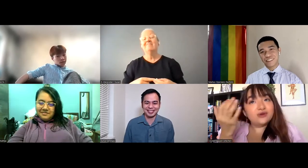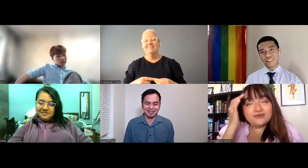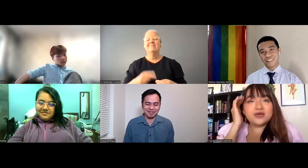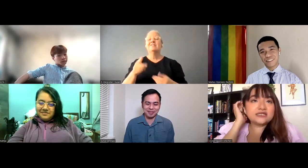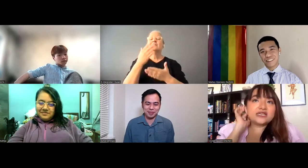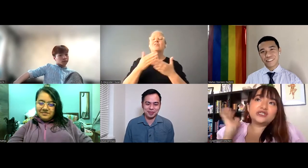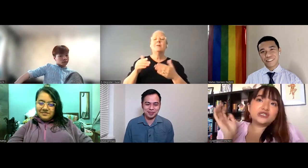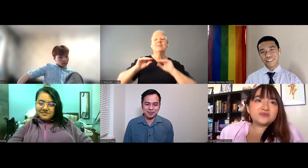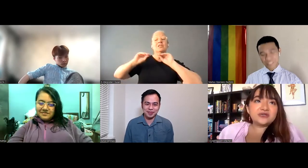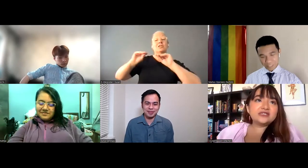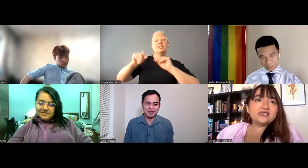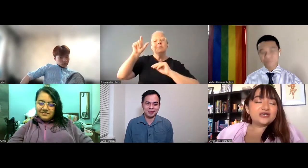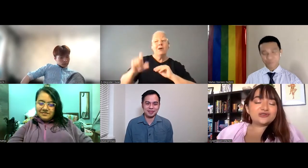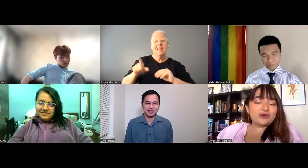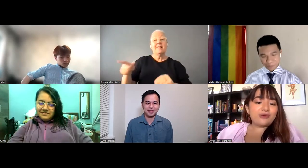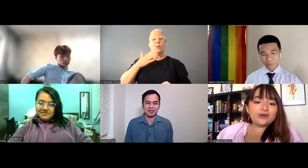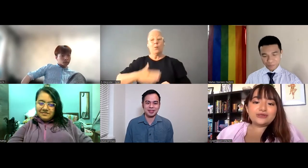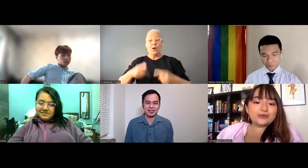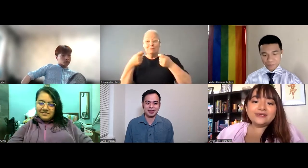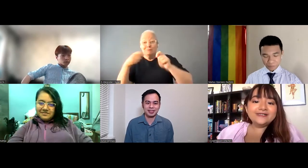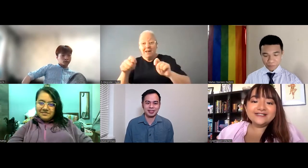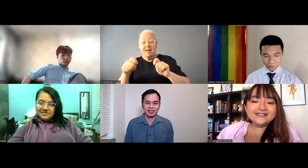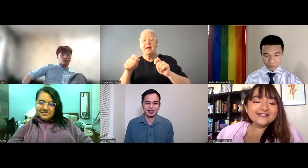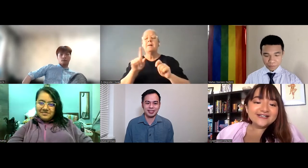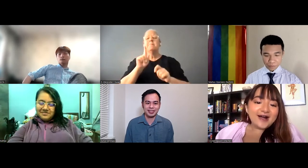do have the best intentions, but they just don't know what to do.